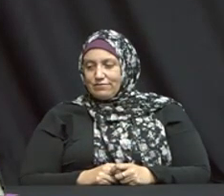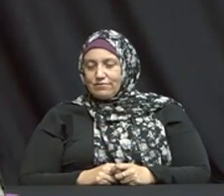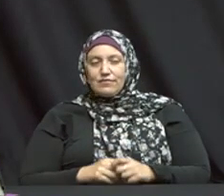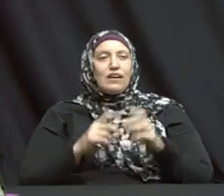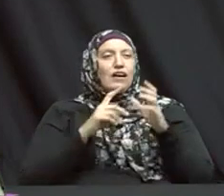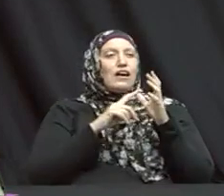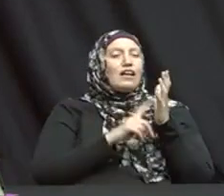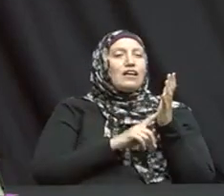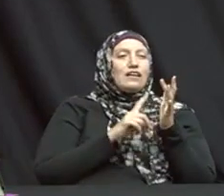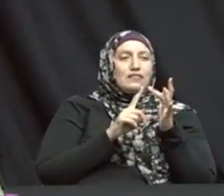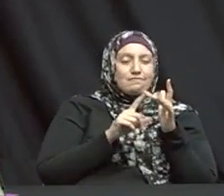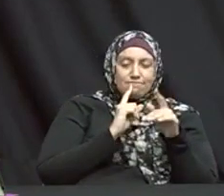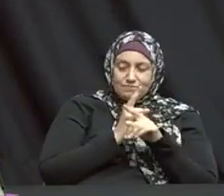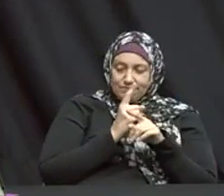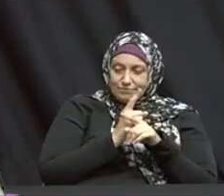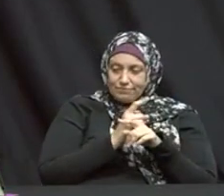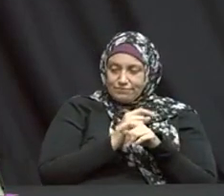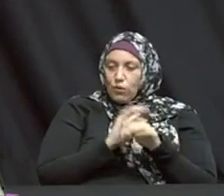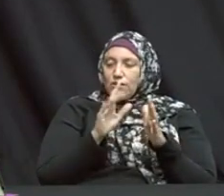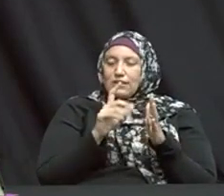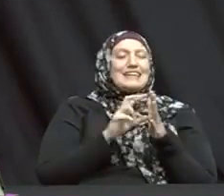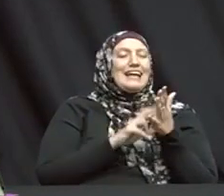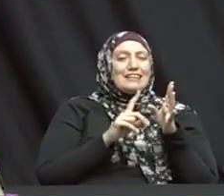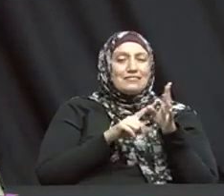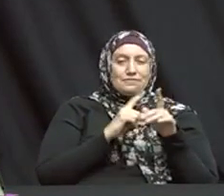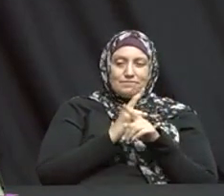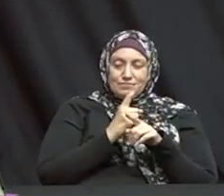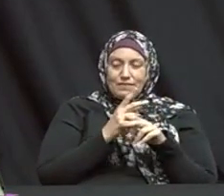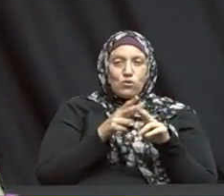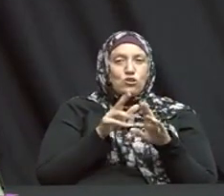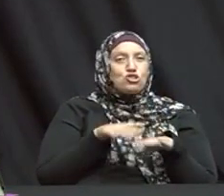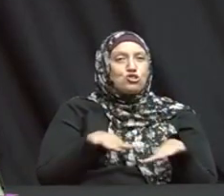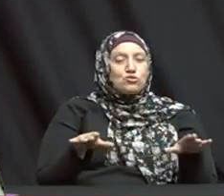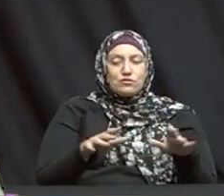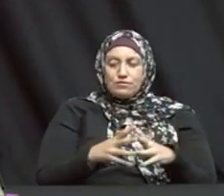salient point with respect to this maturity. I think you referred to it as rushd.